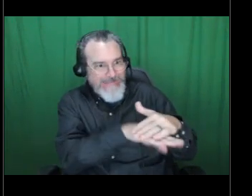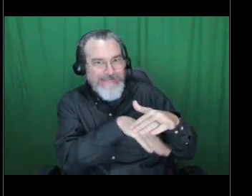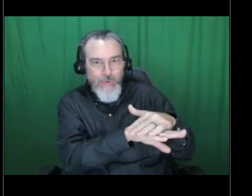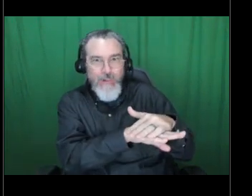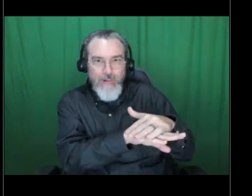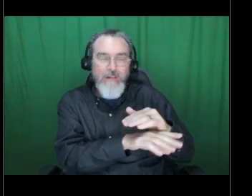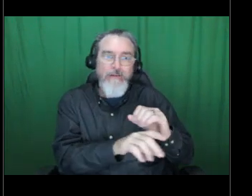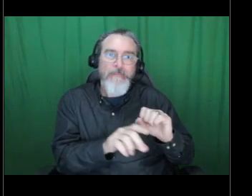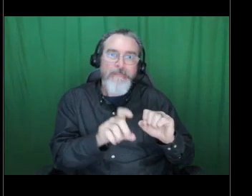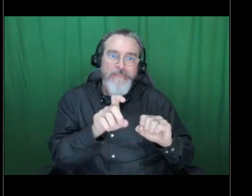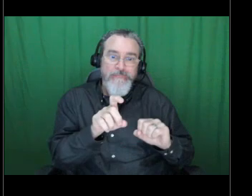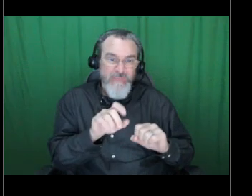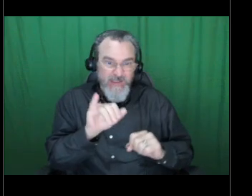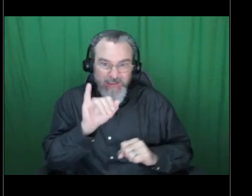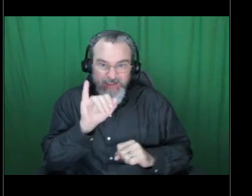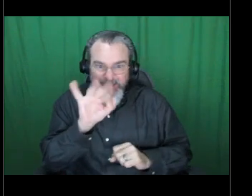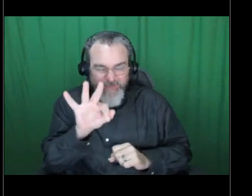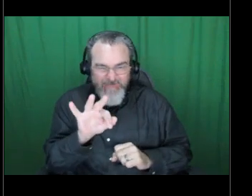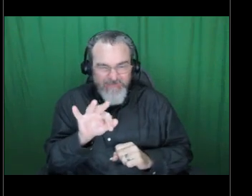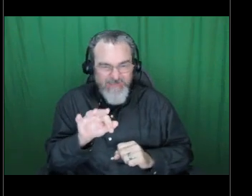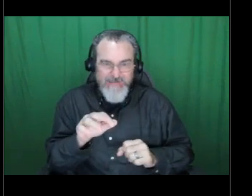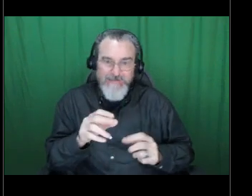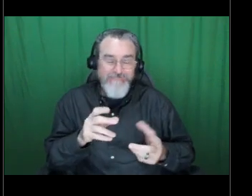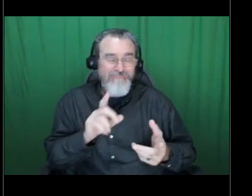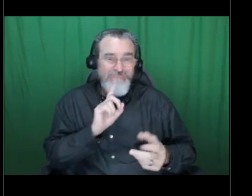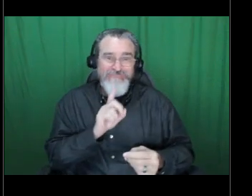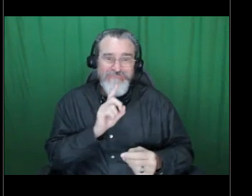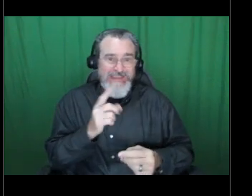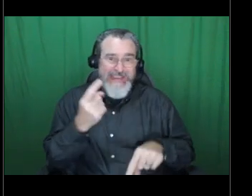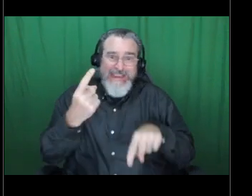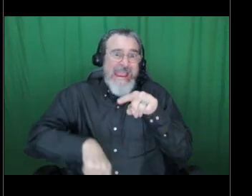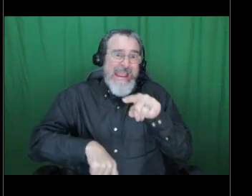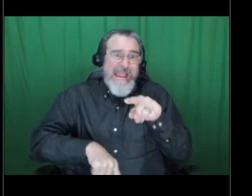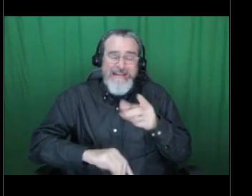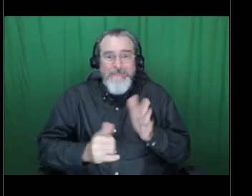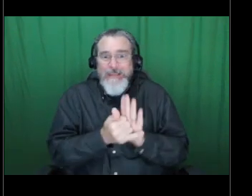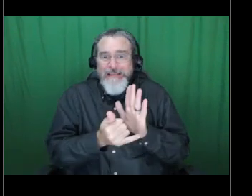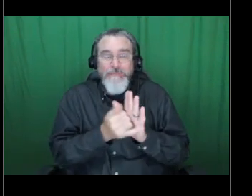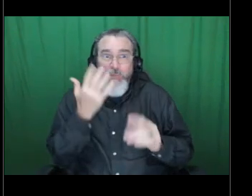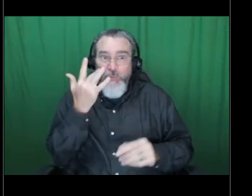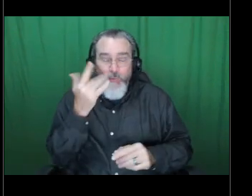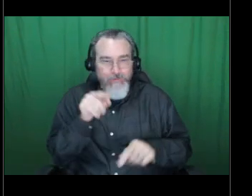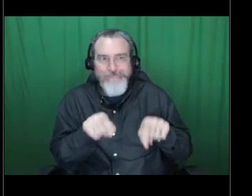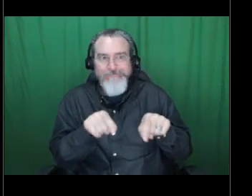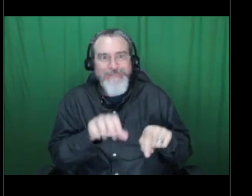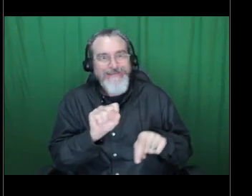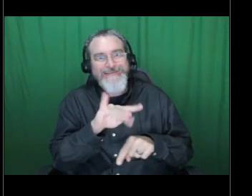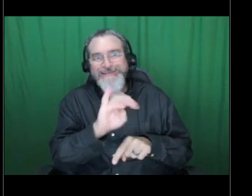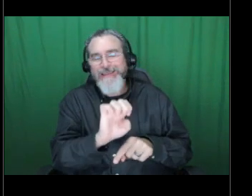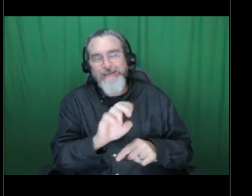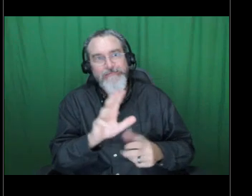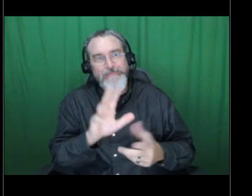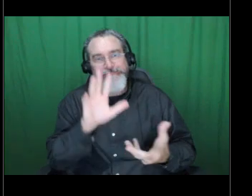by extreme terrain or unusual site characteristics.